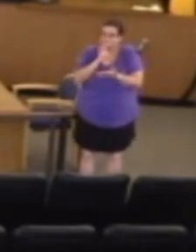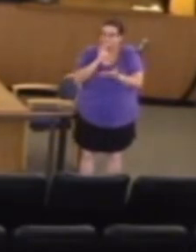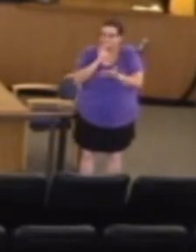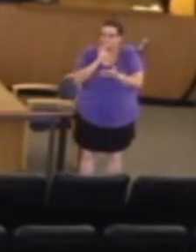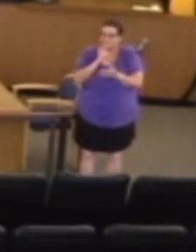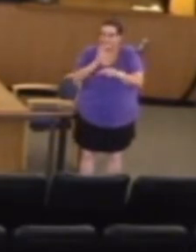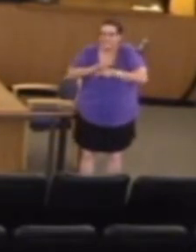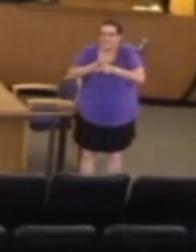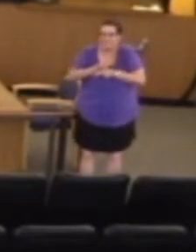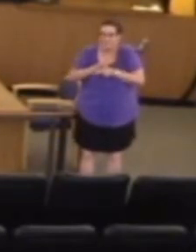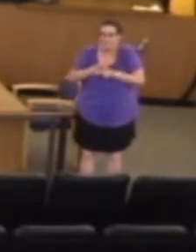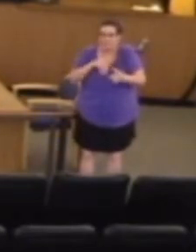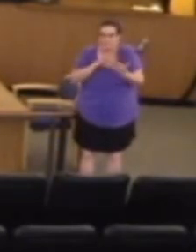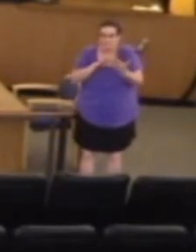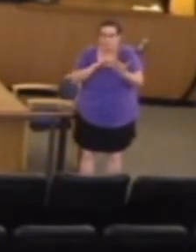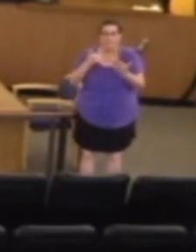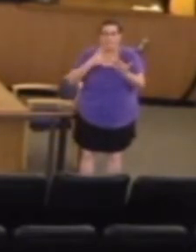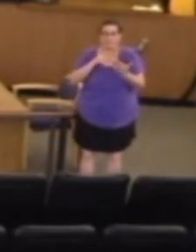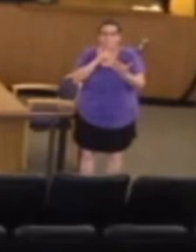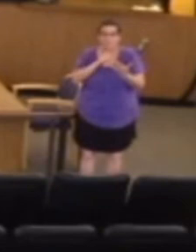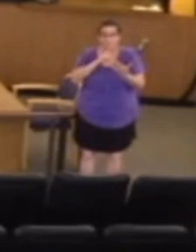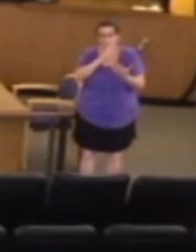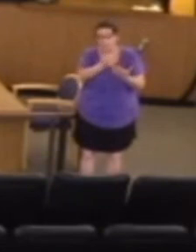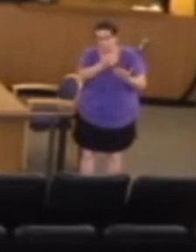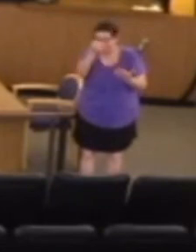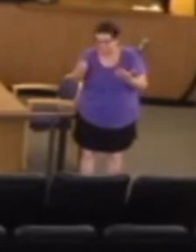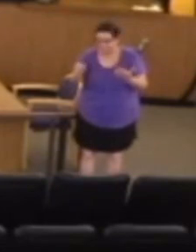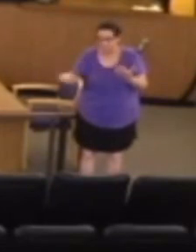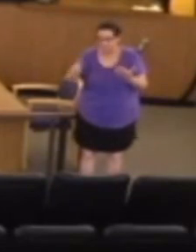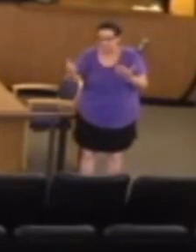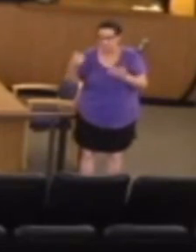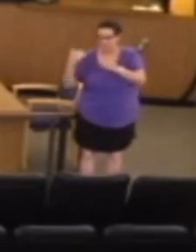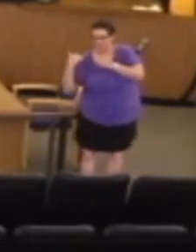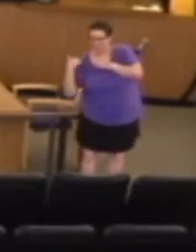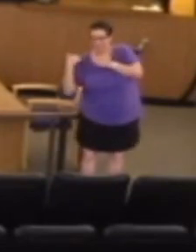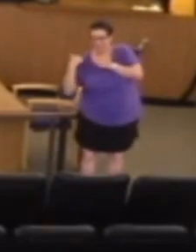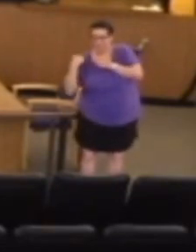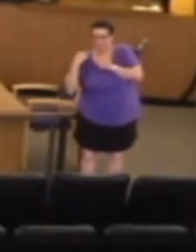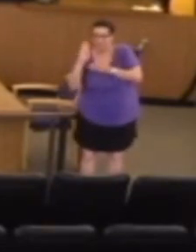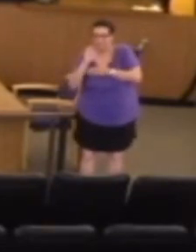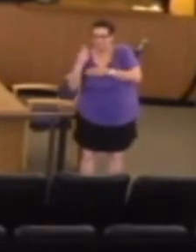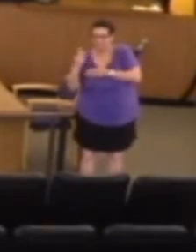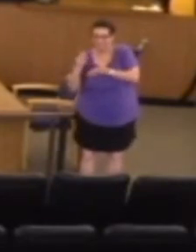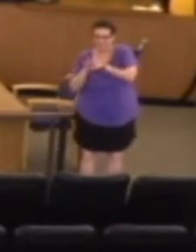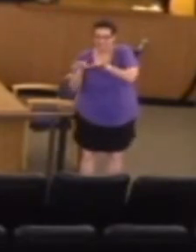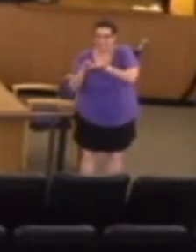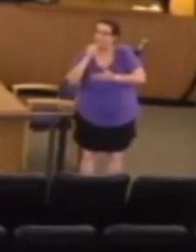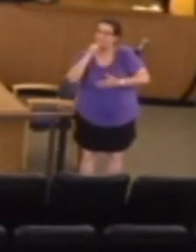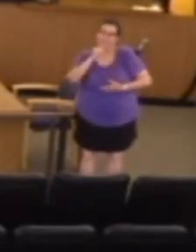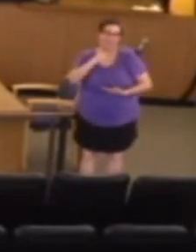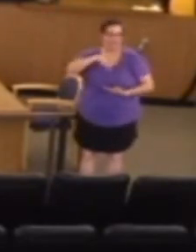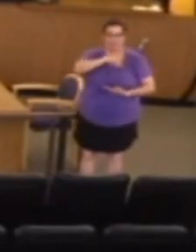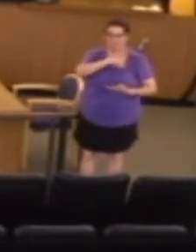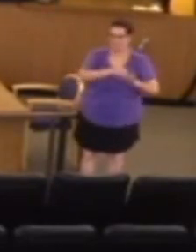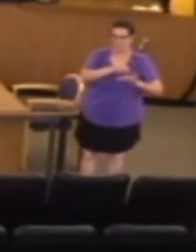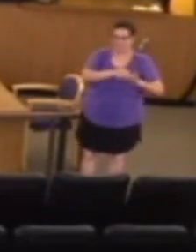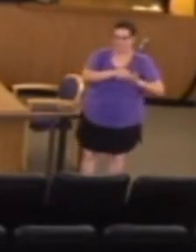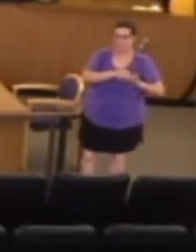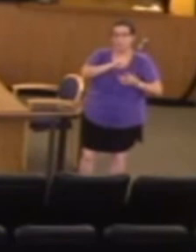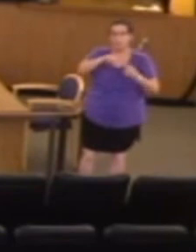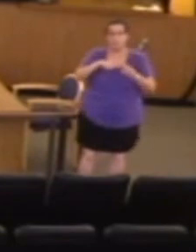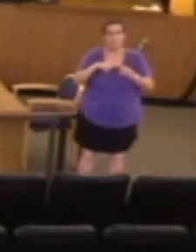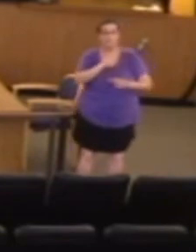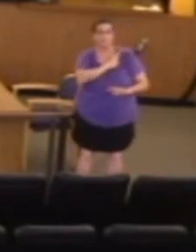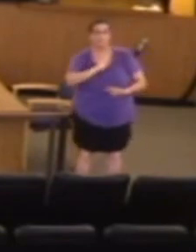We put it in a separate bank account. A liability account, not our money. When the town